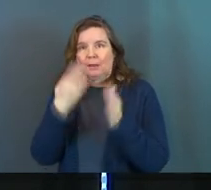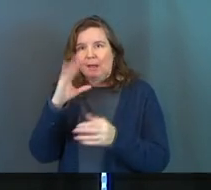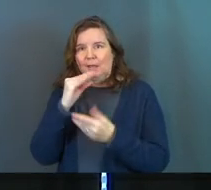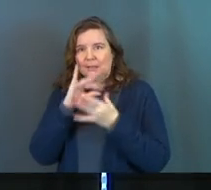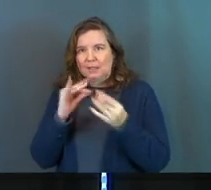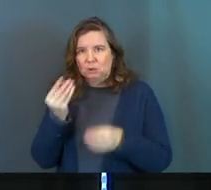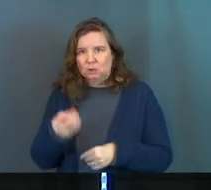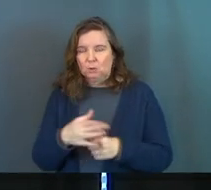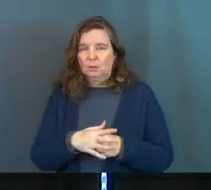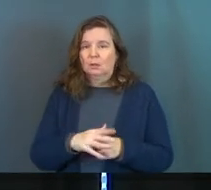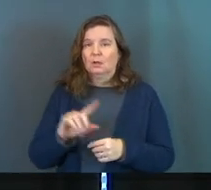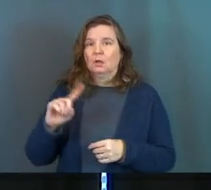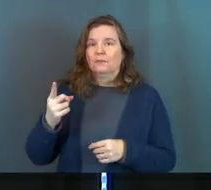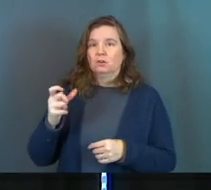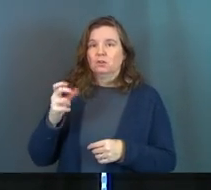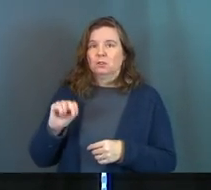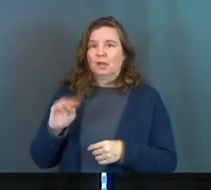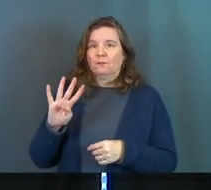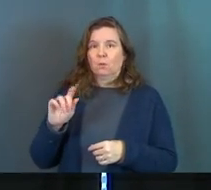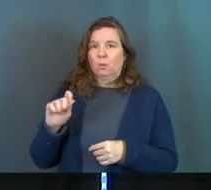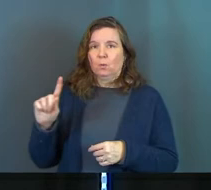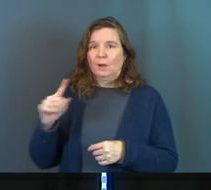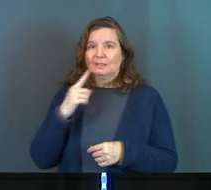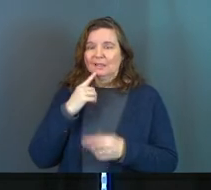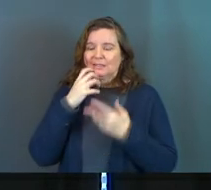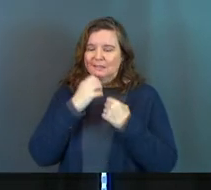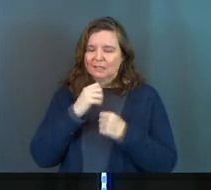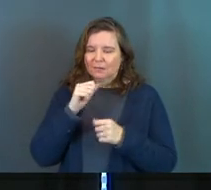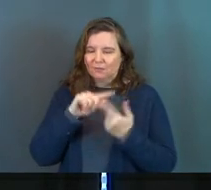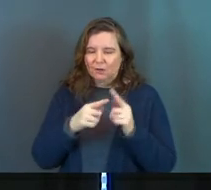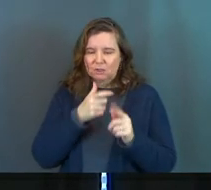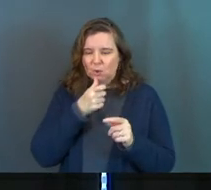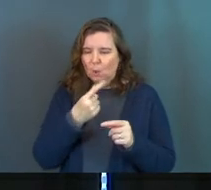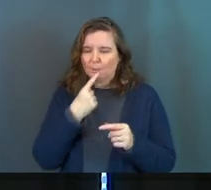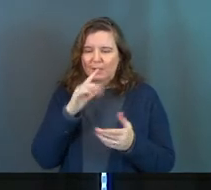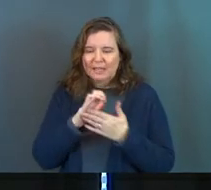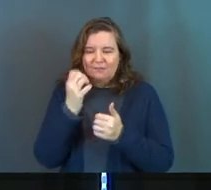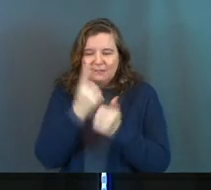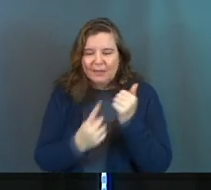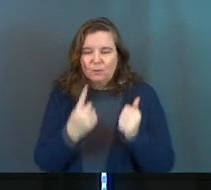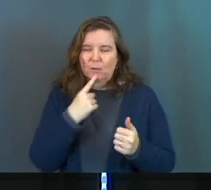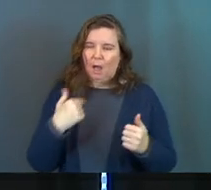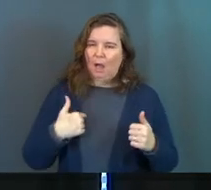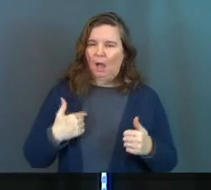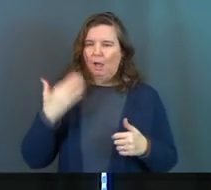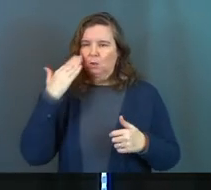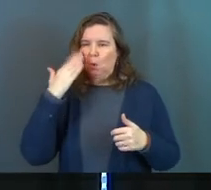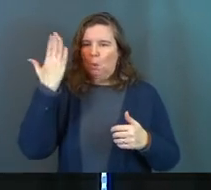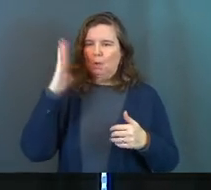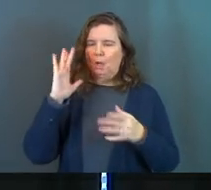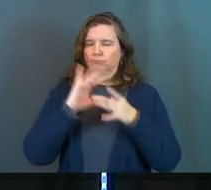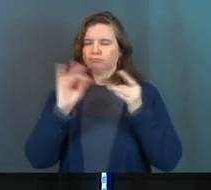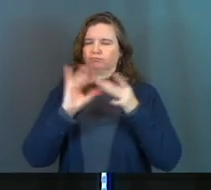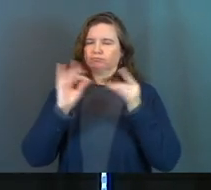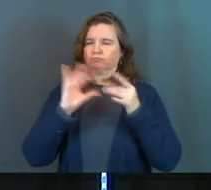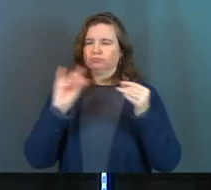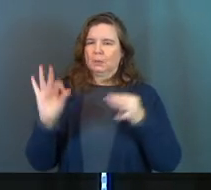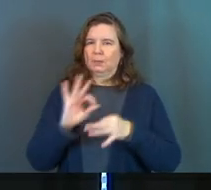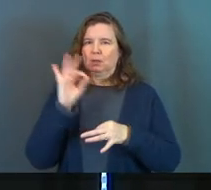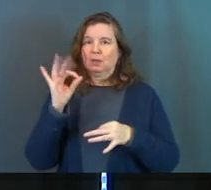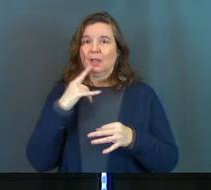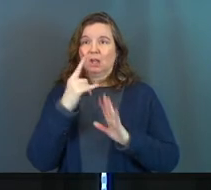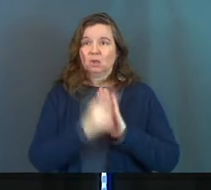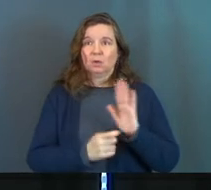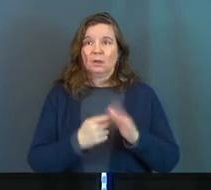1 John 4:1 says, "Dear friends, do not believe everyone who claims to speak by the Spirit. You must test them to see if the Spirit on